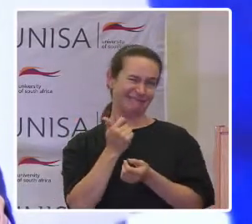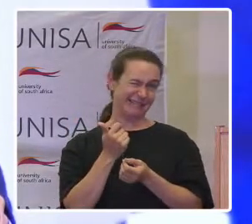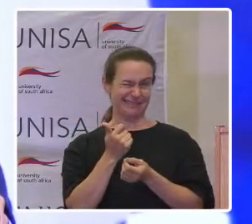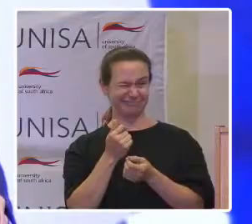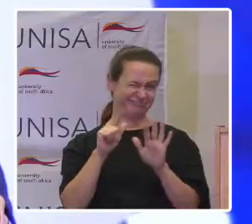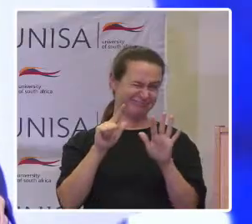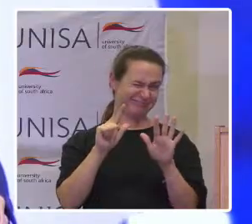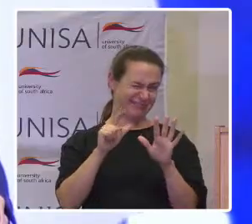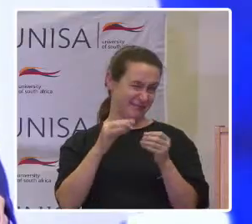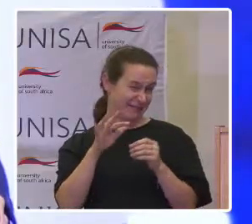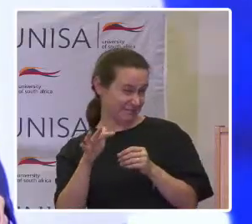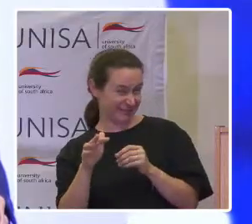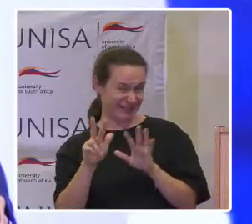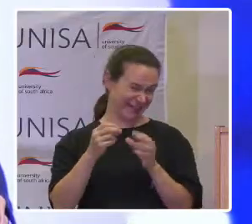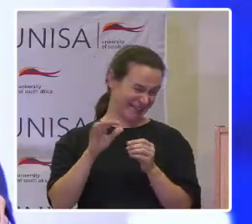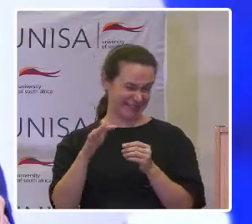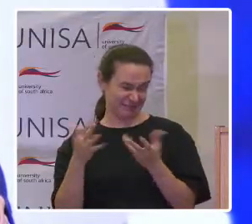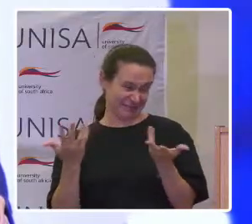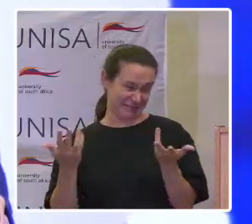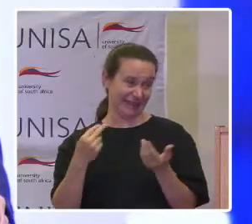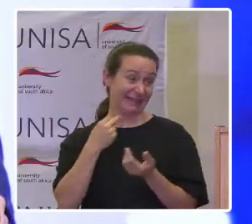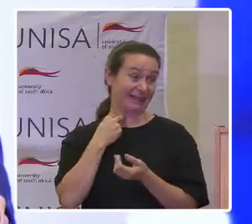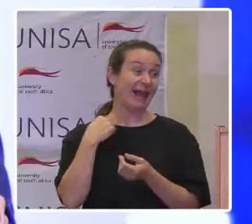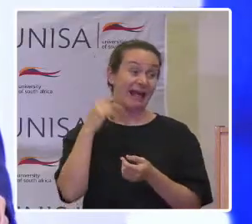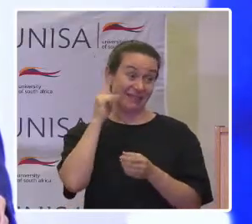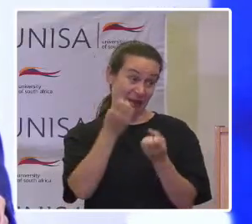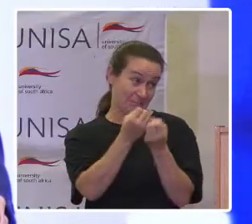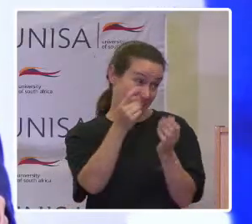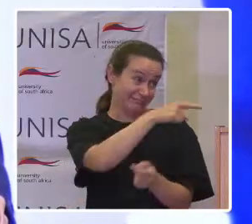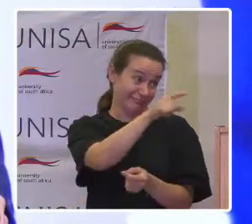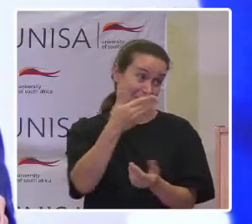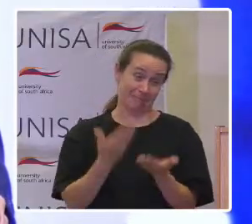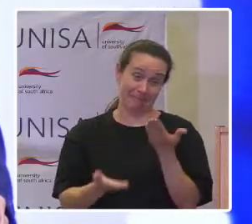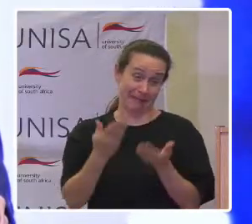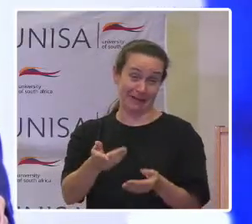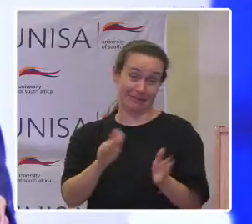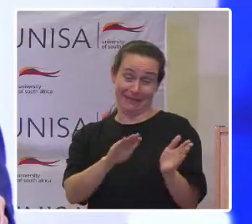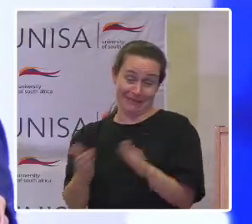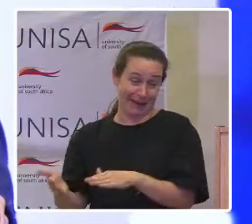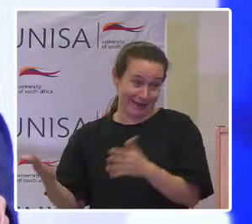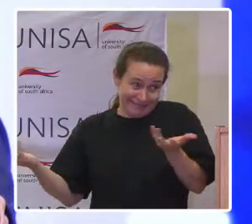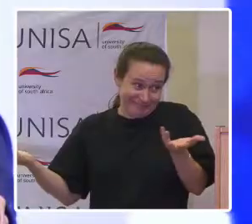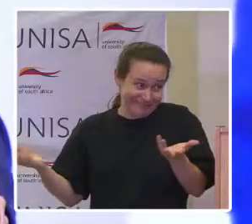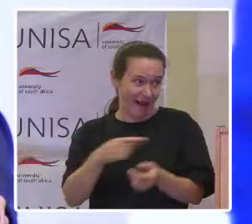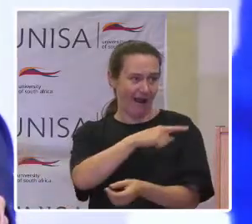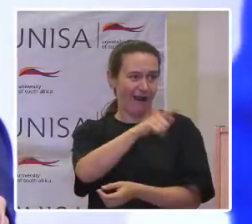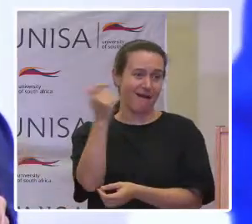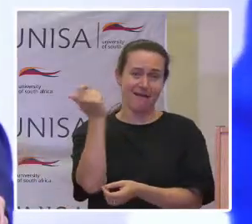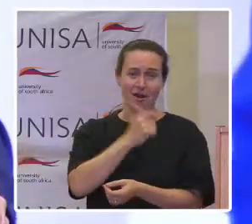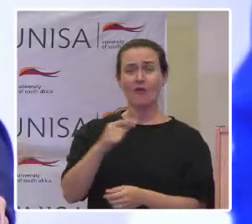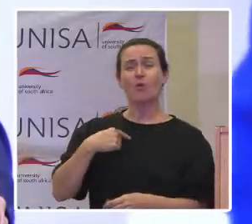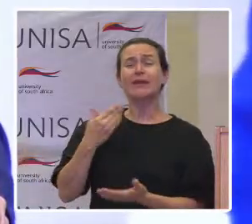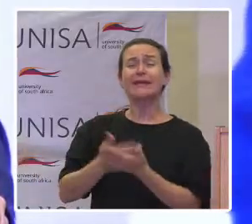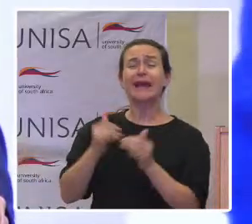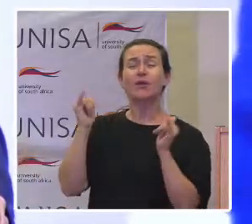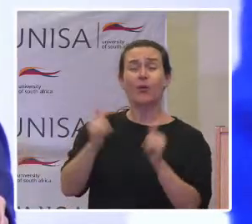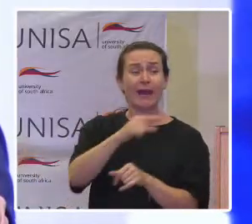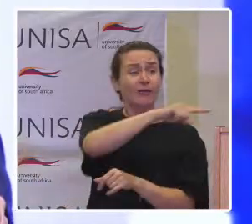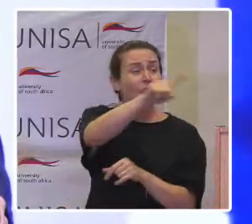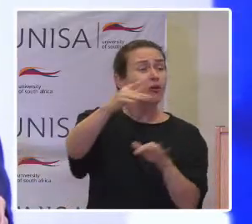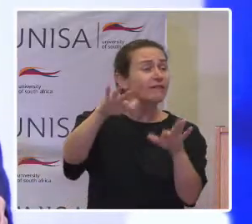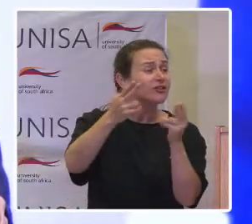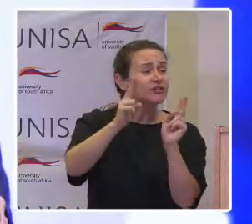70s, 80s. Unfortunately, many in the room won't be here. We can't wait that long. We